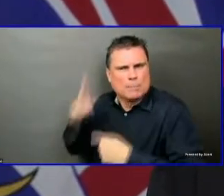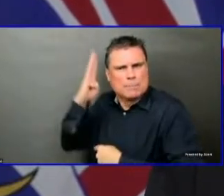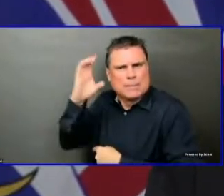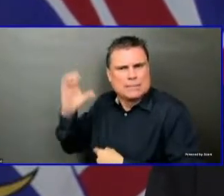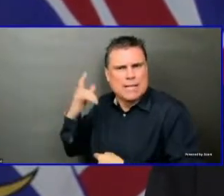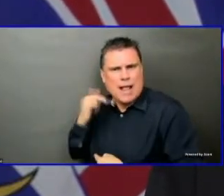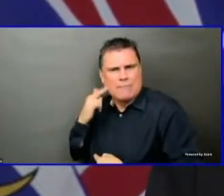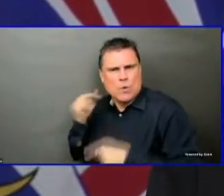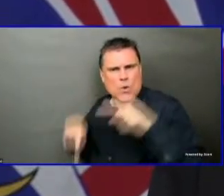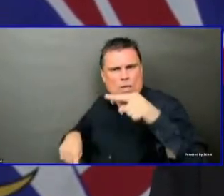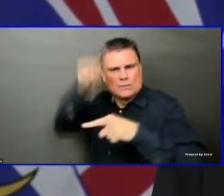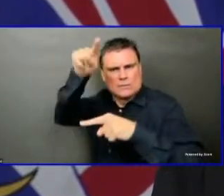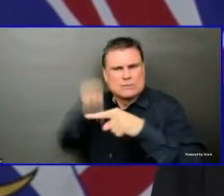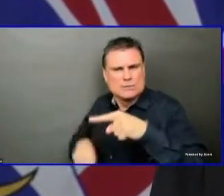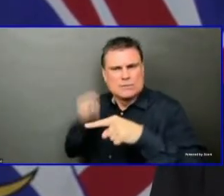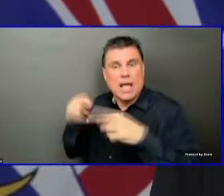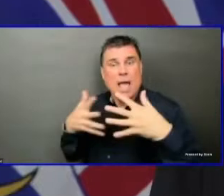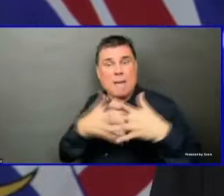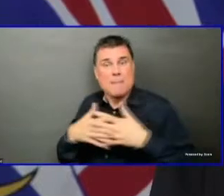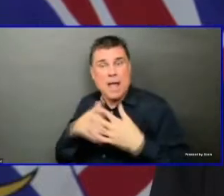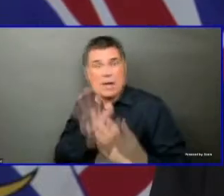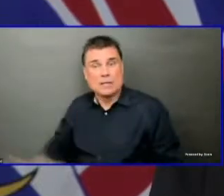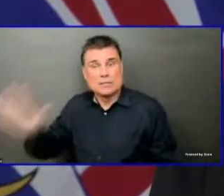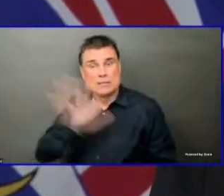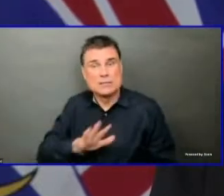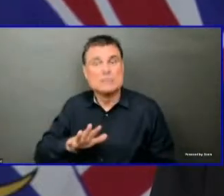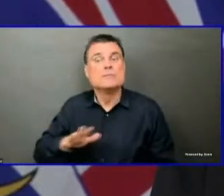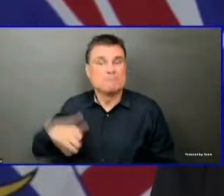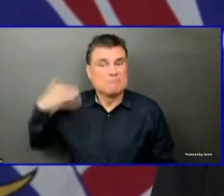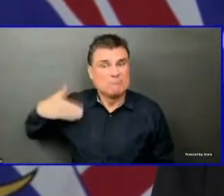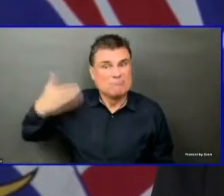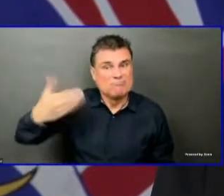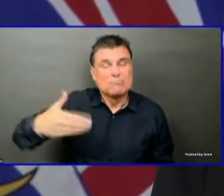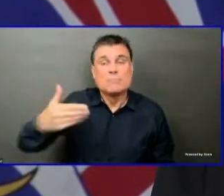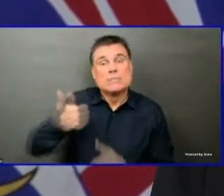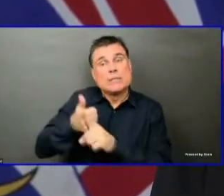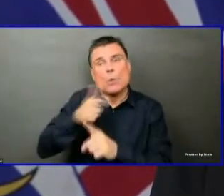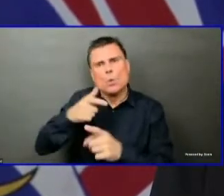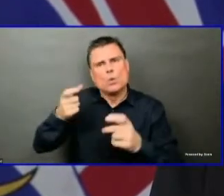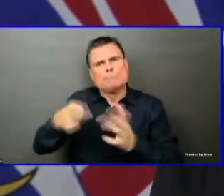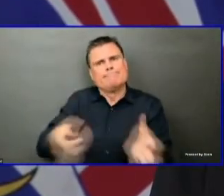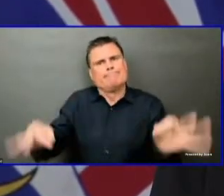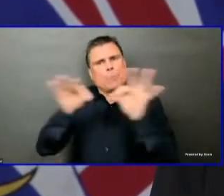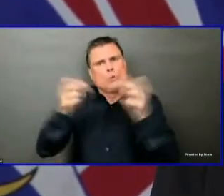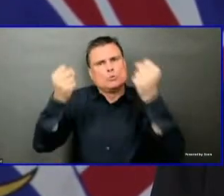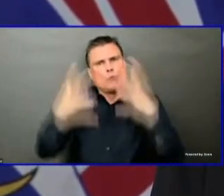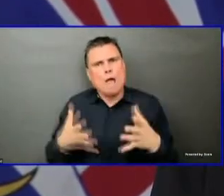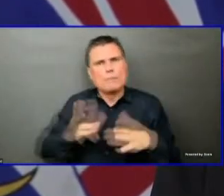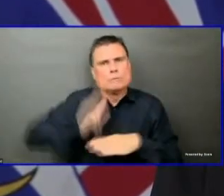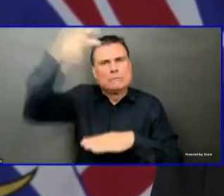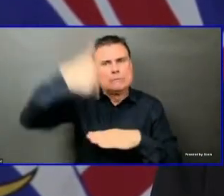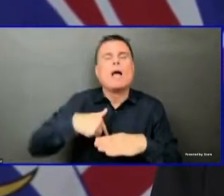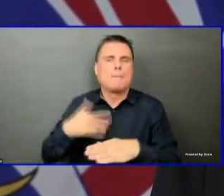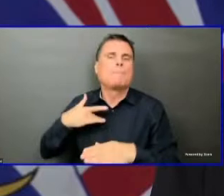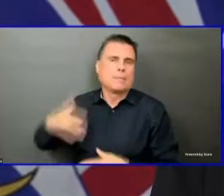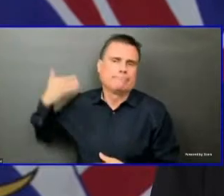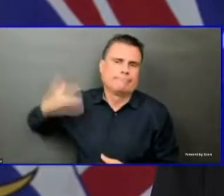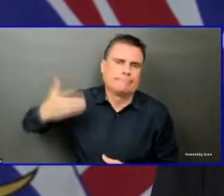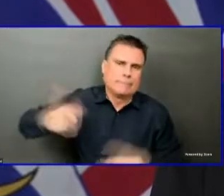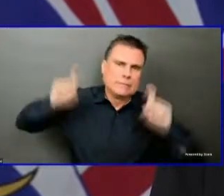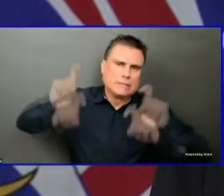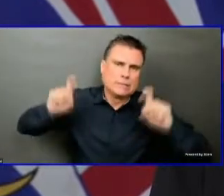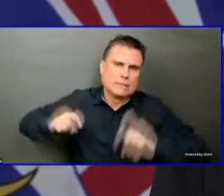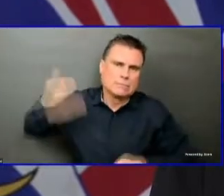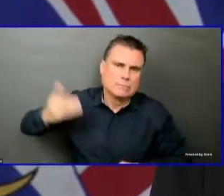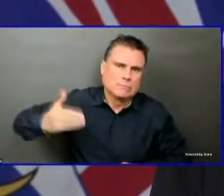of people who are essential workers coming back and forth across the border. The next question comes from Jill Sperling,